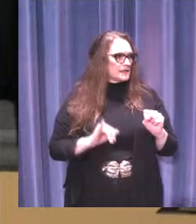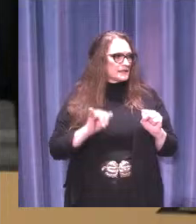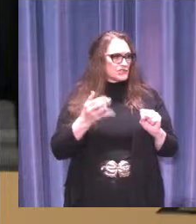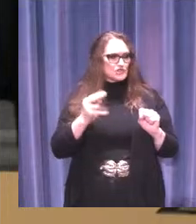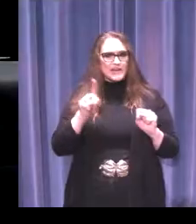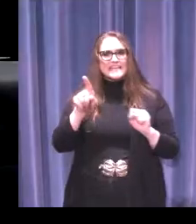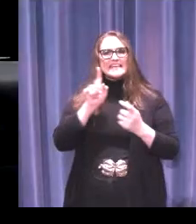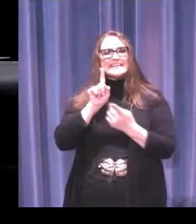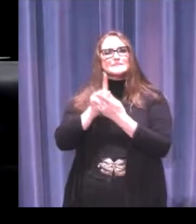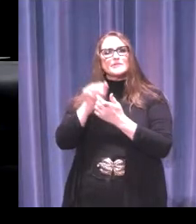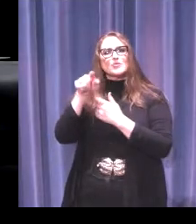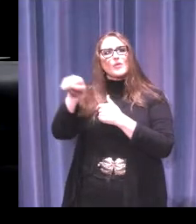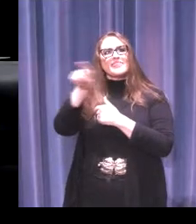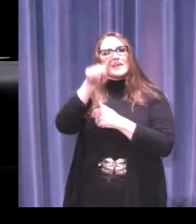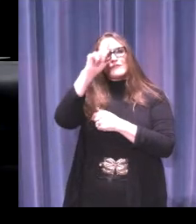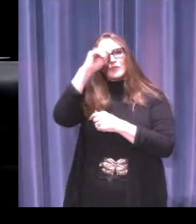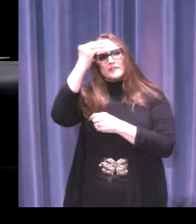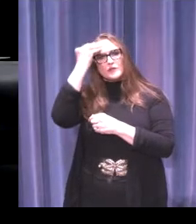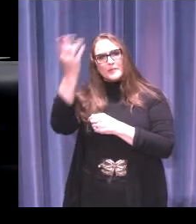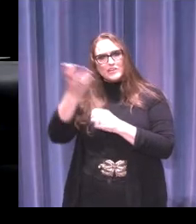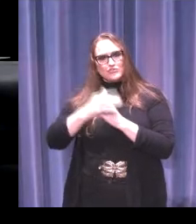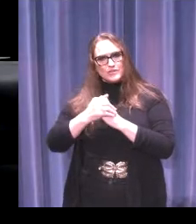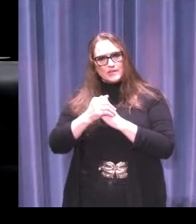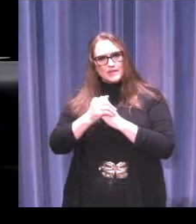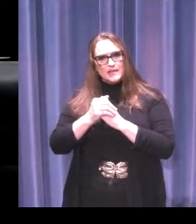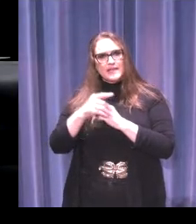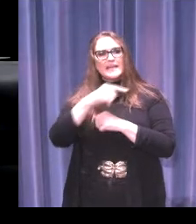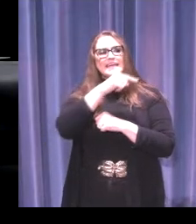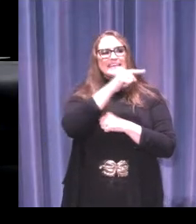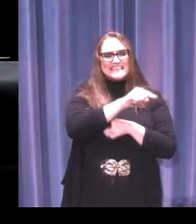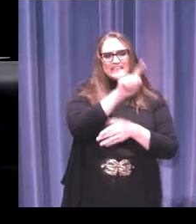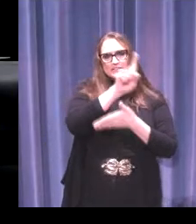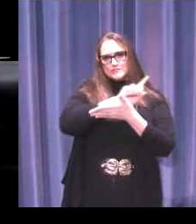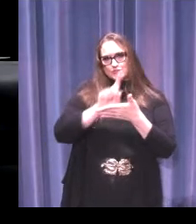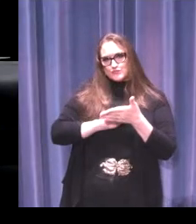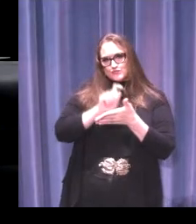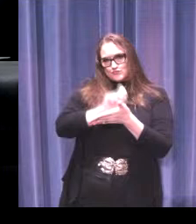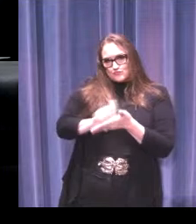he's meeting with them for information. He's drafting the contract.